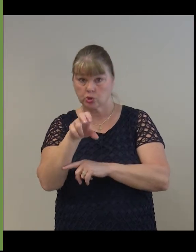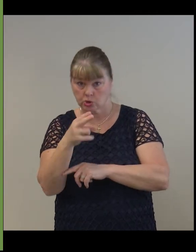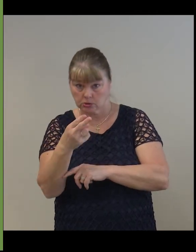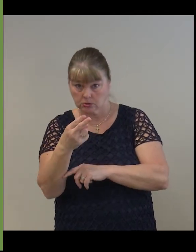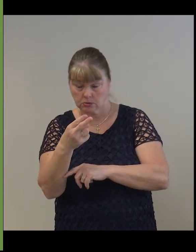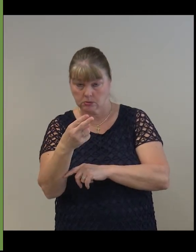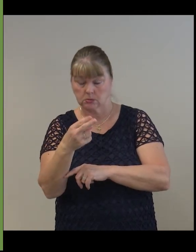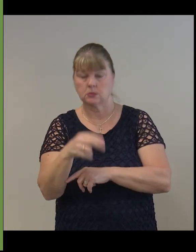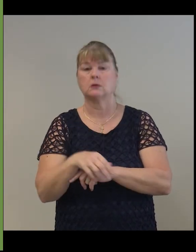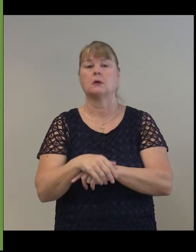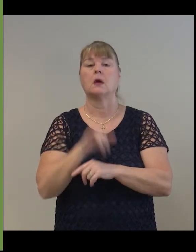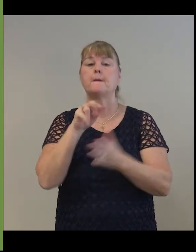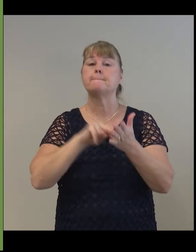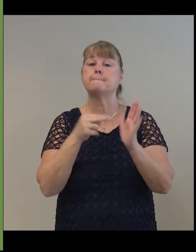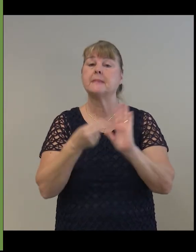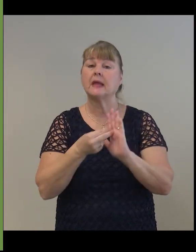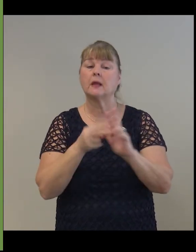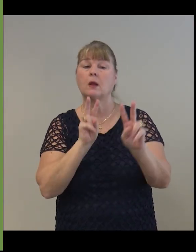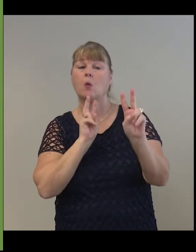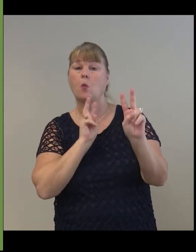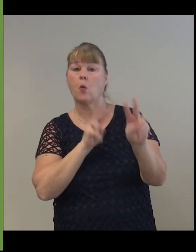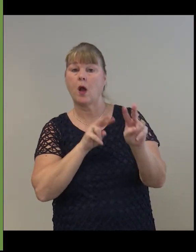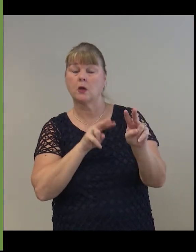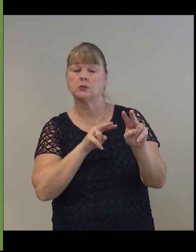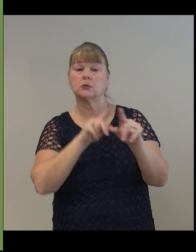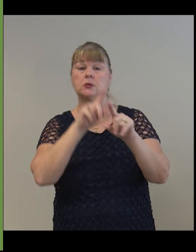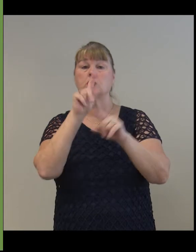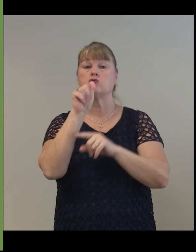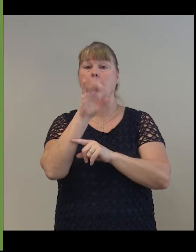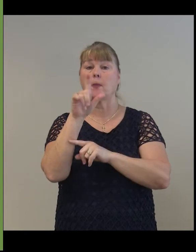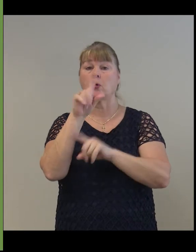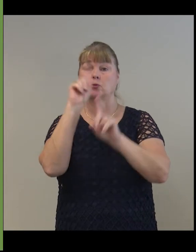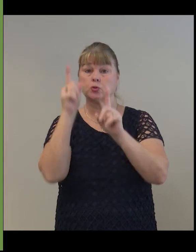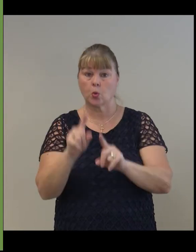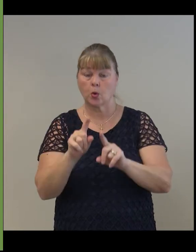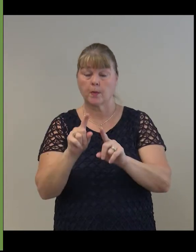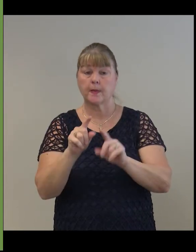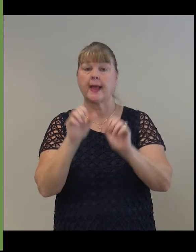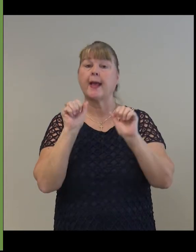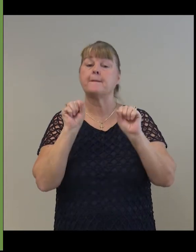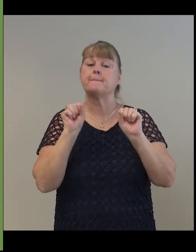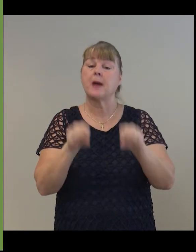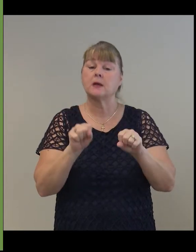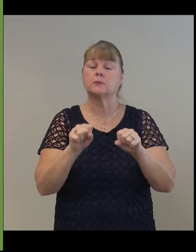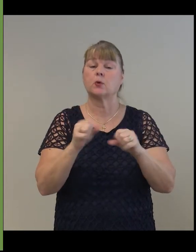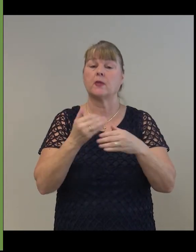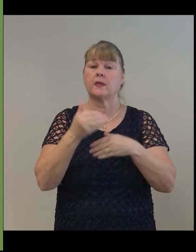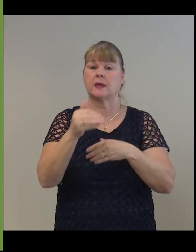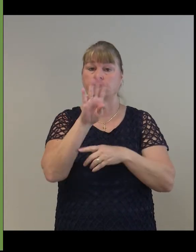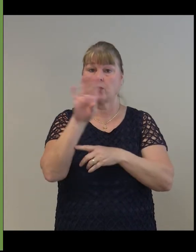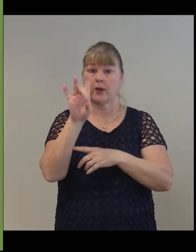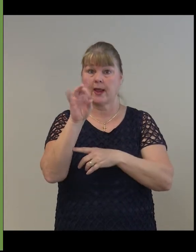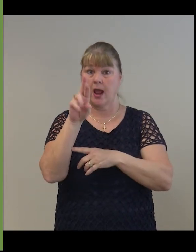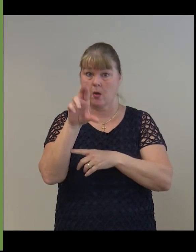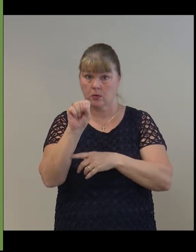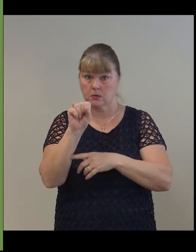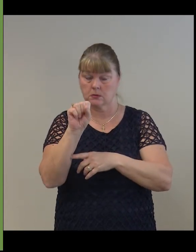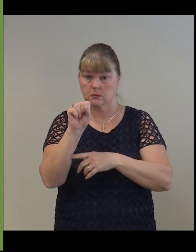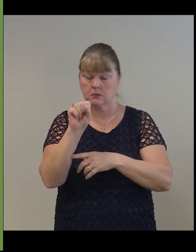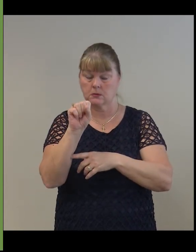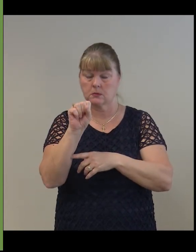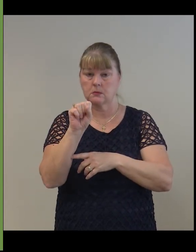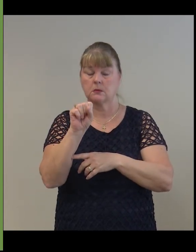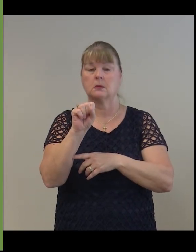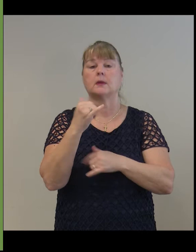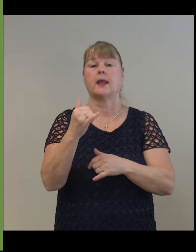are possible within the next 48 hours. Now, on the flip side, we've got a tropical storm warning. Tropical storm